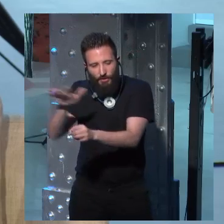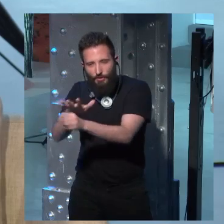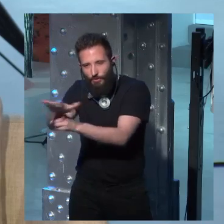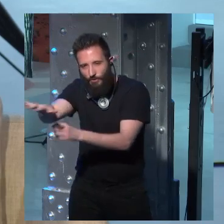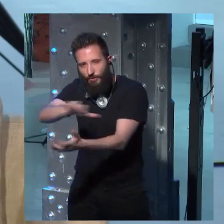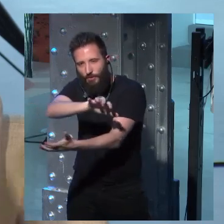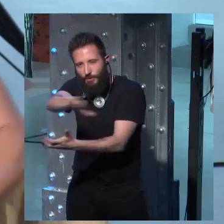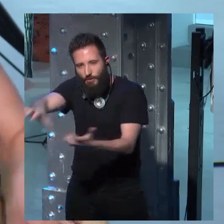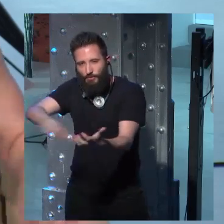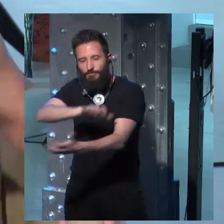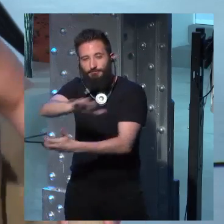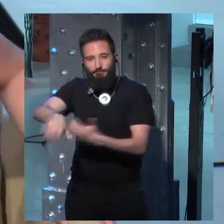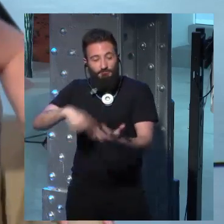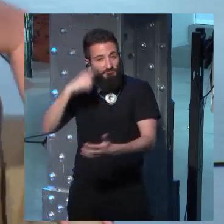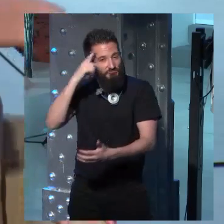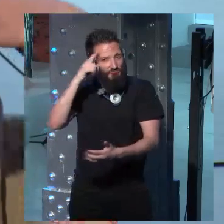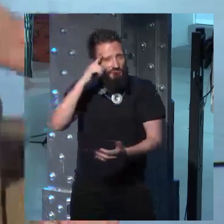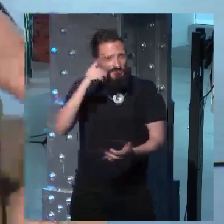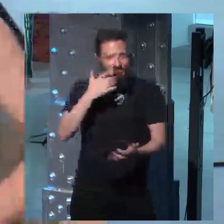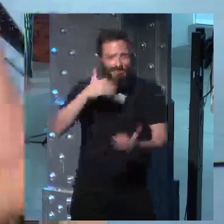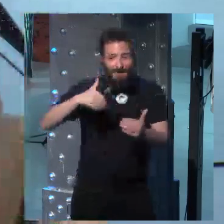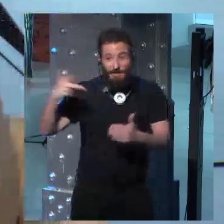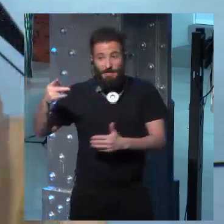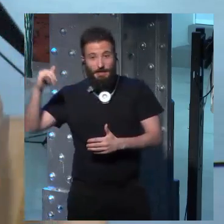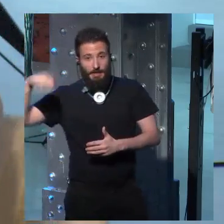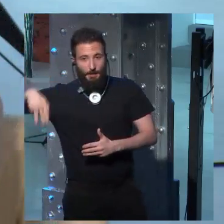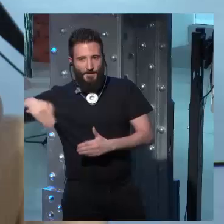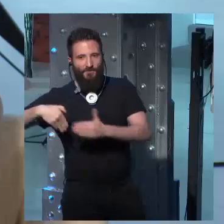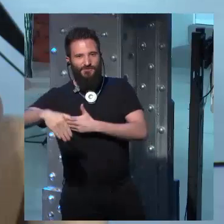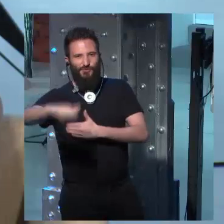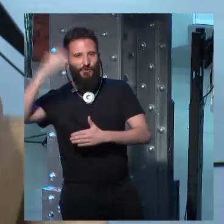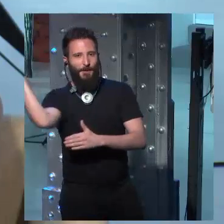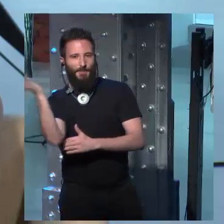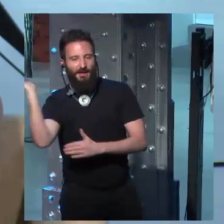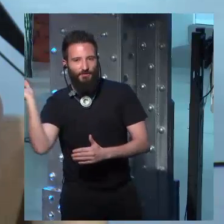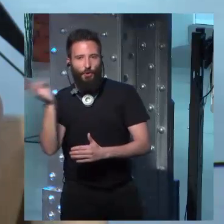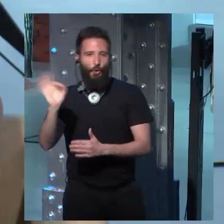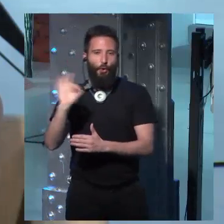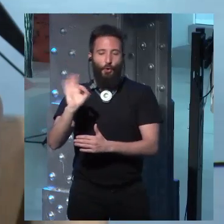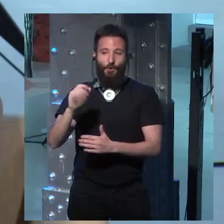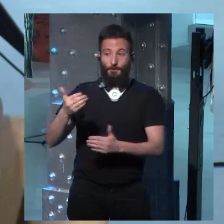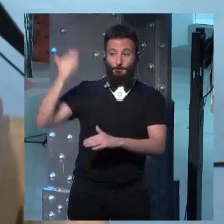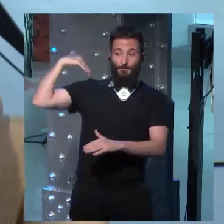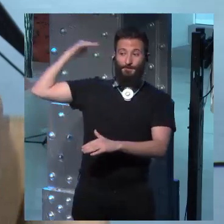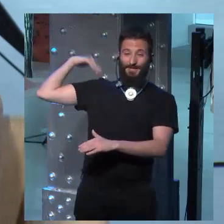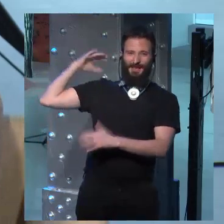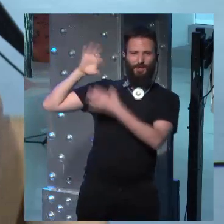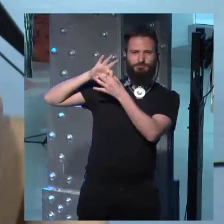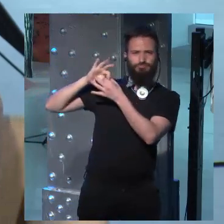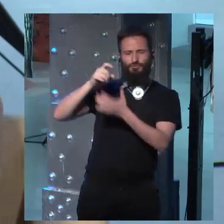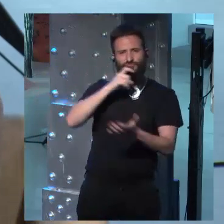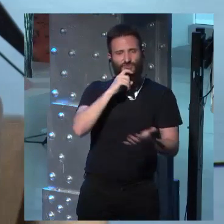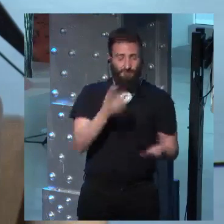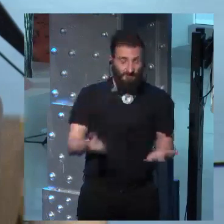her future or how much of her own undoing is herself. But I do think that the